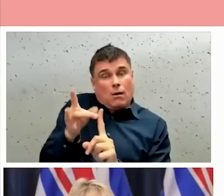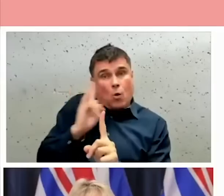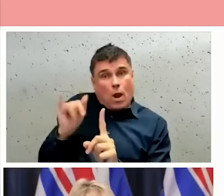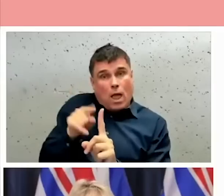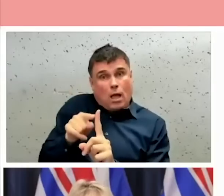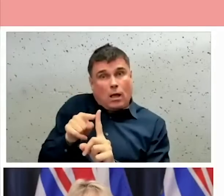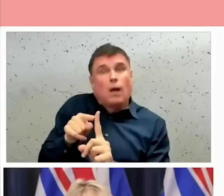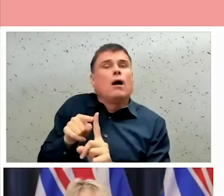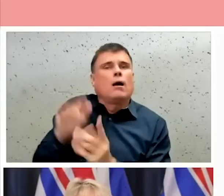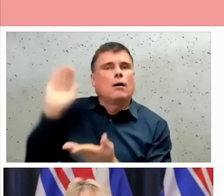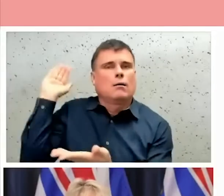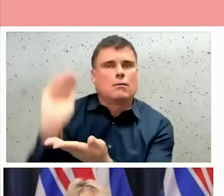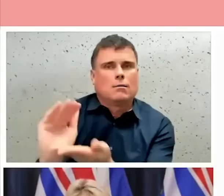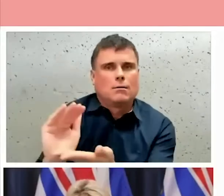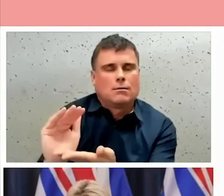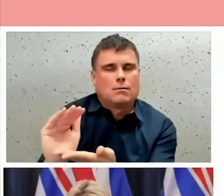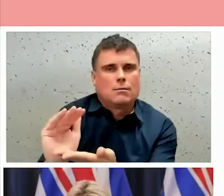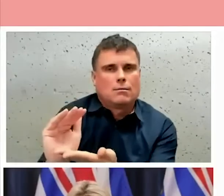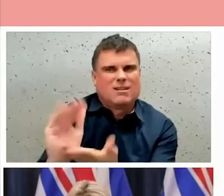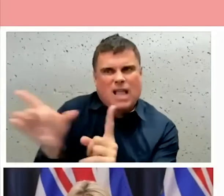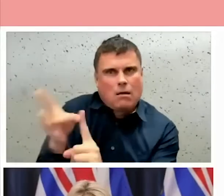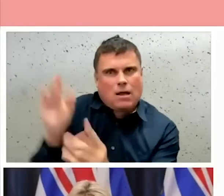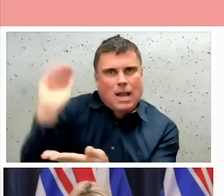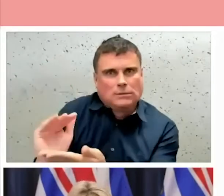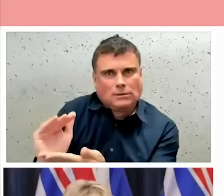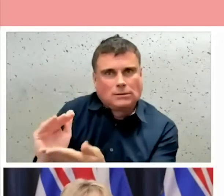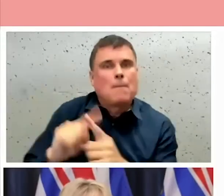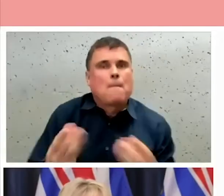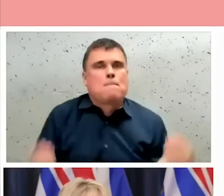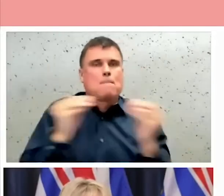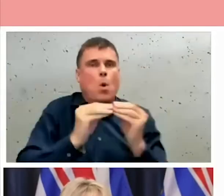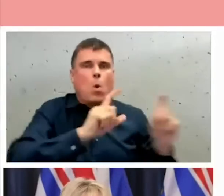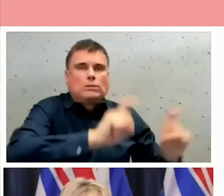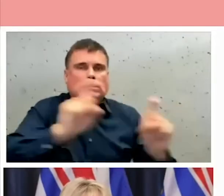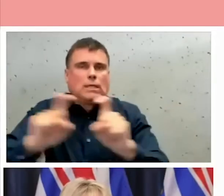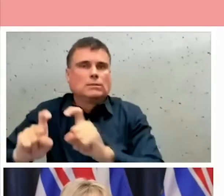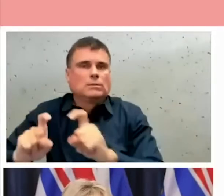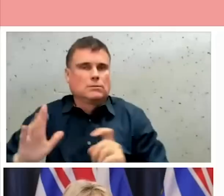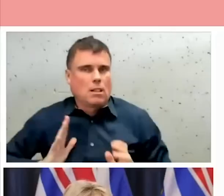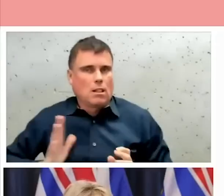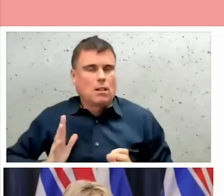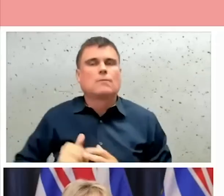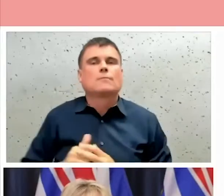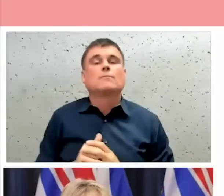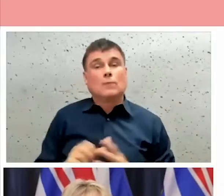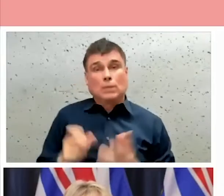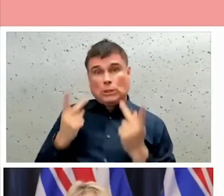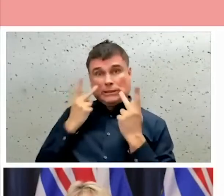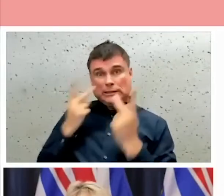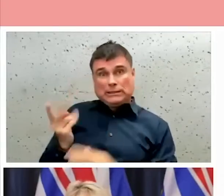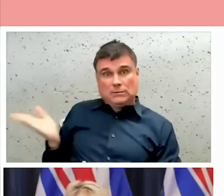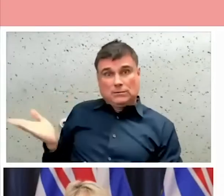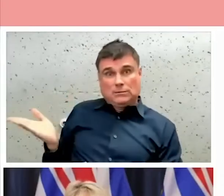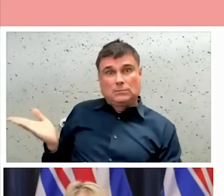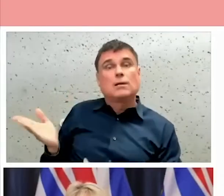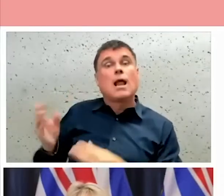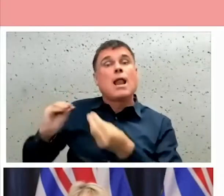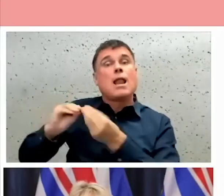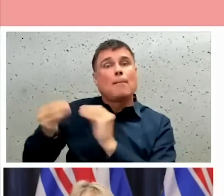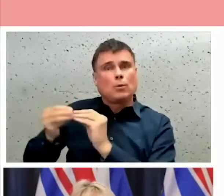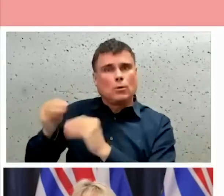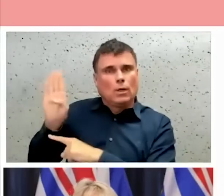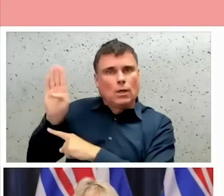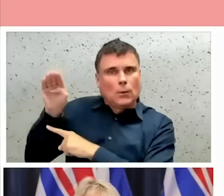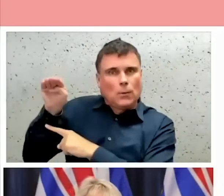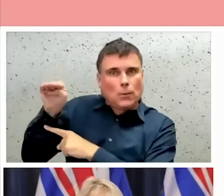in younger people, and we're finding it, and those rates have now come down. One of the other things, of